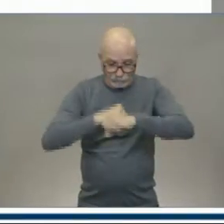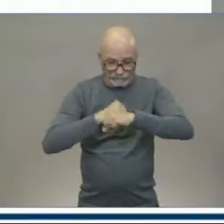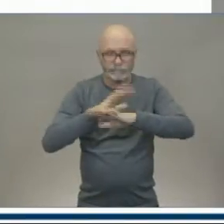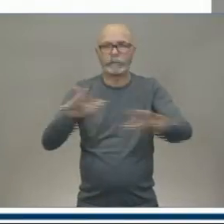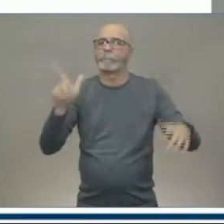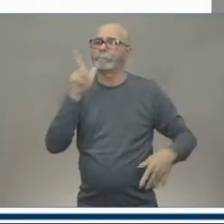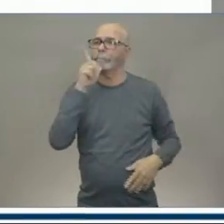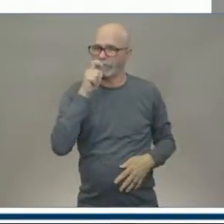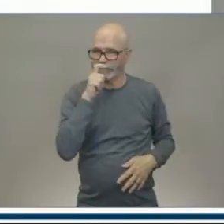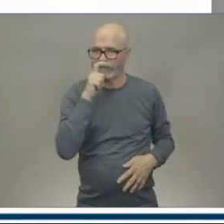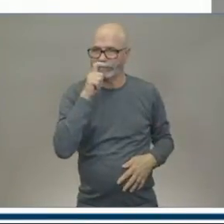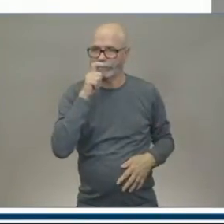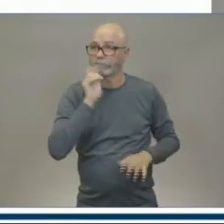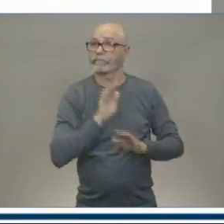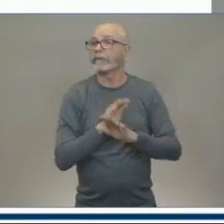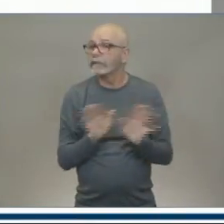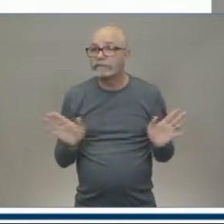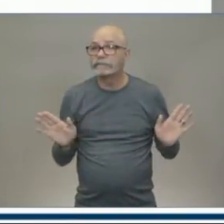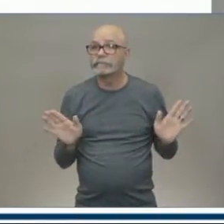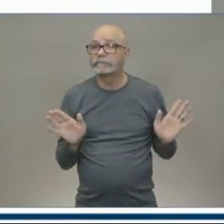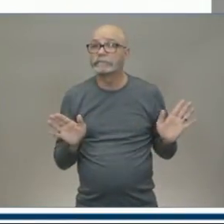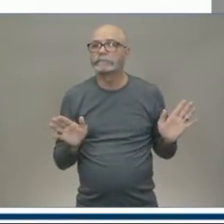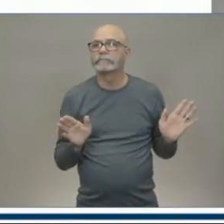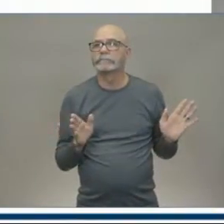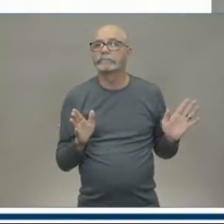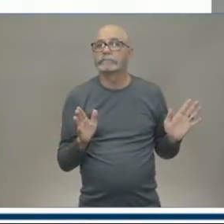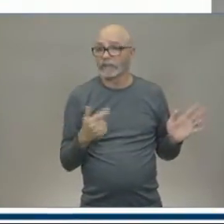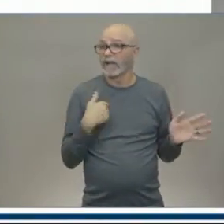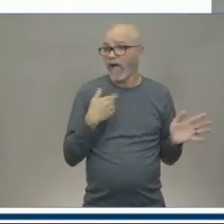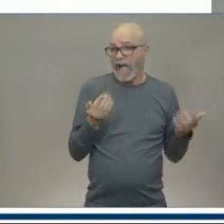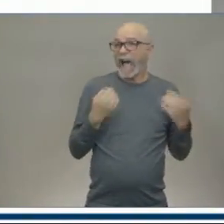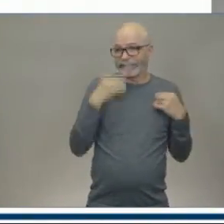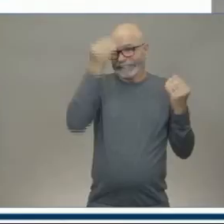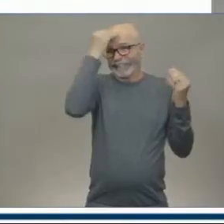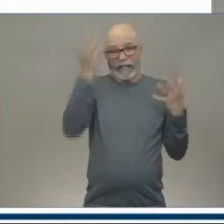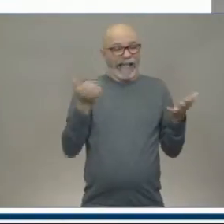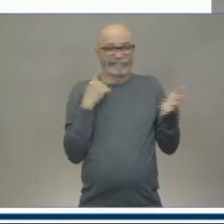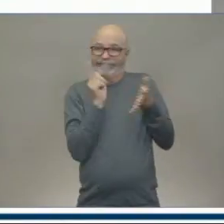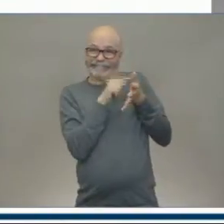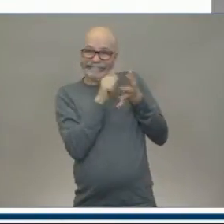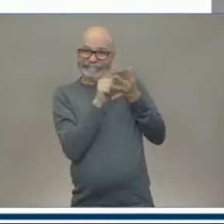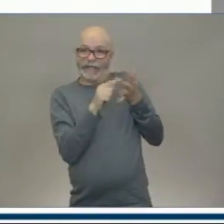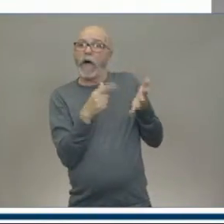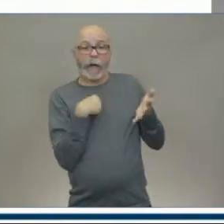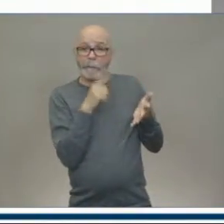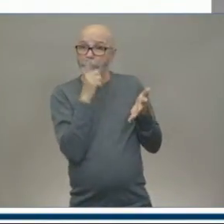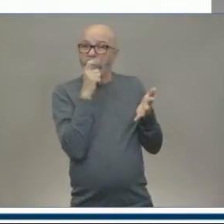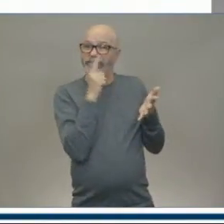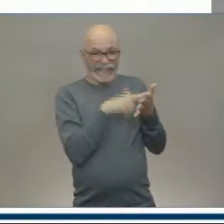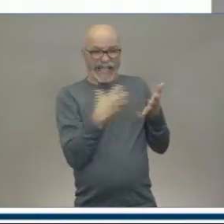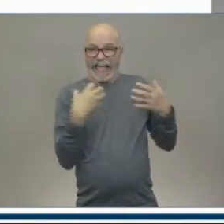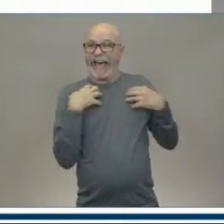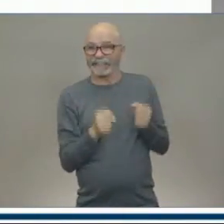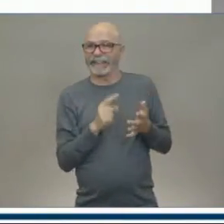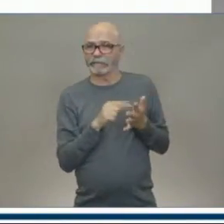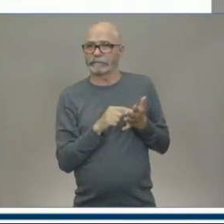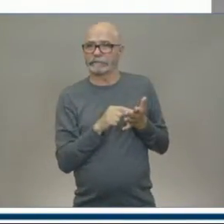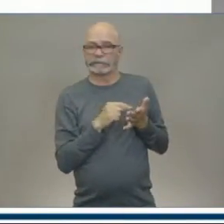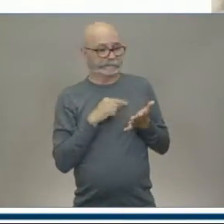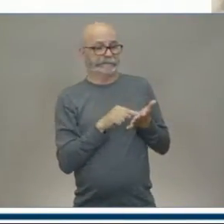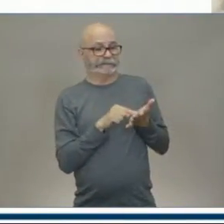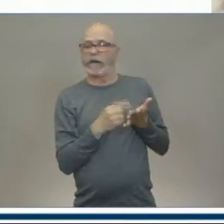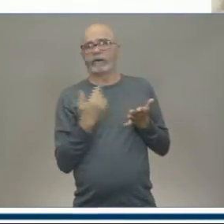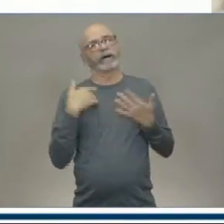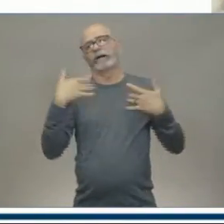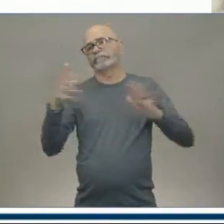tenet. At public health, we get people's private health information. I have a legal responsibility to protect that privacy.